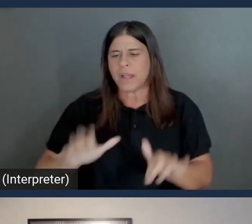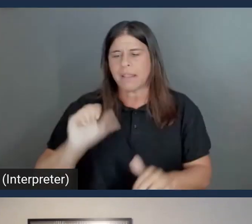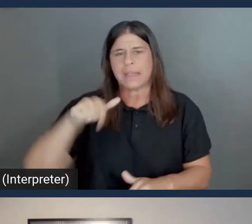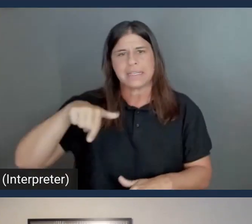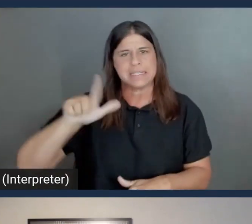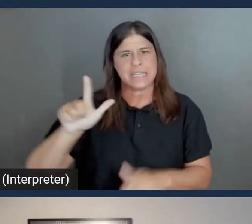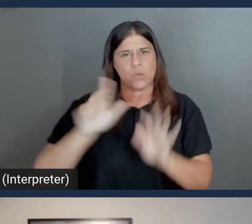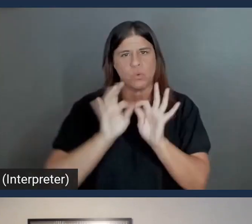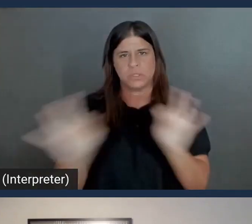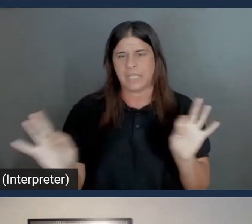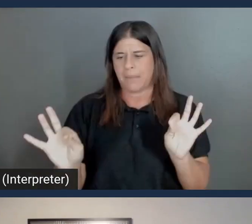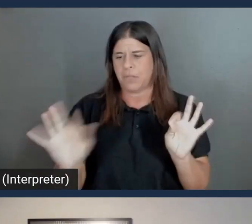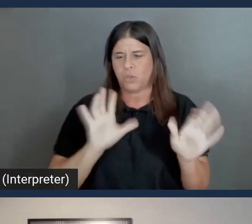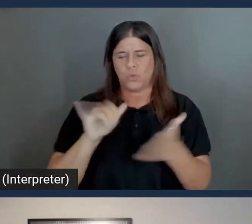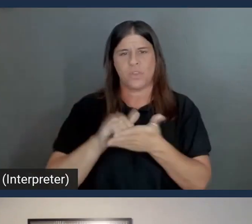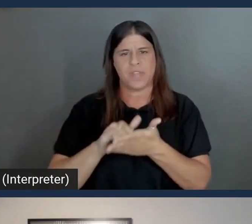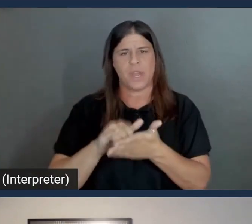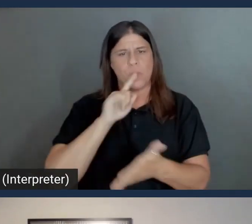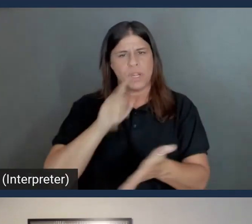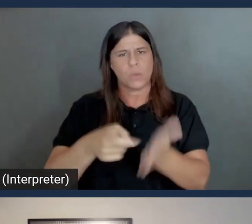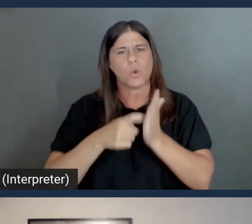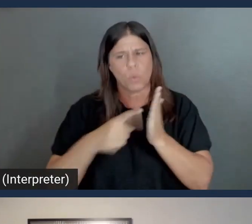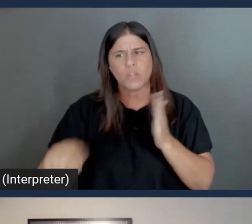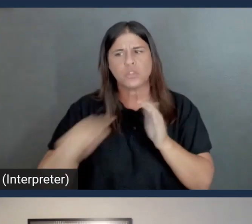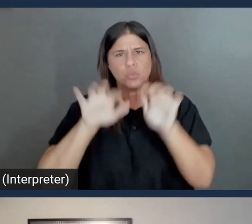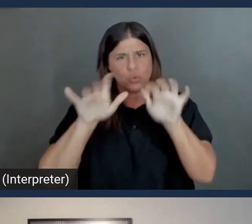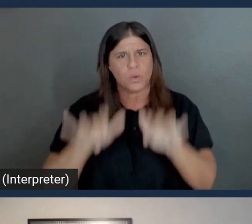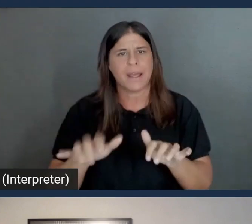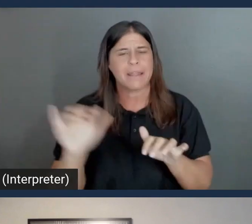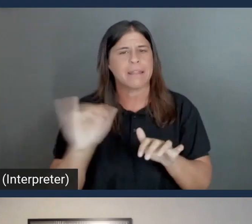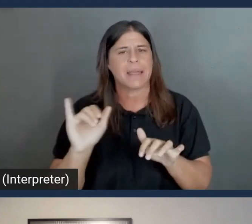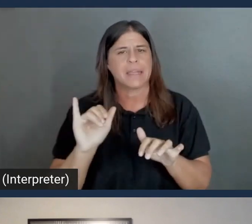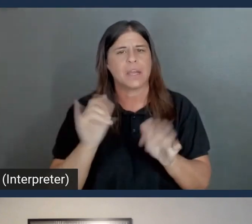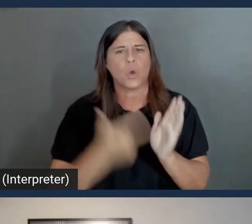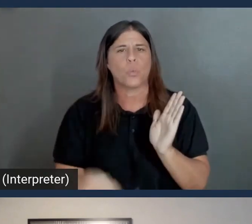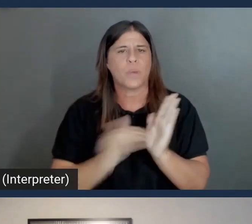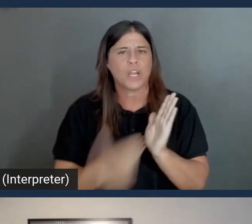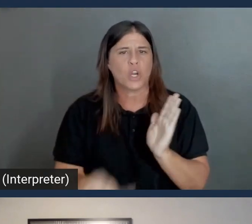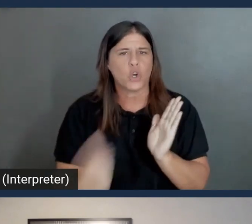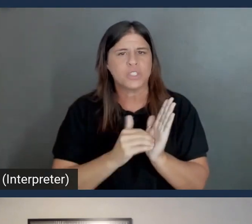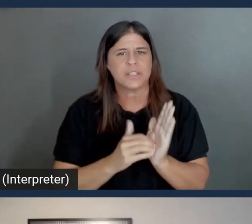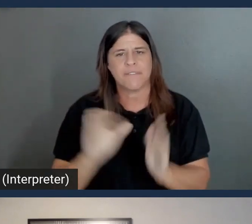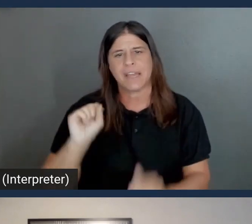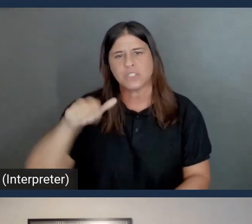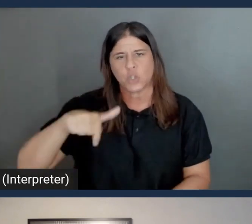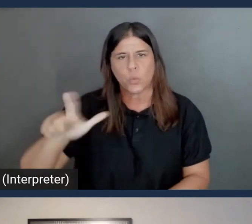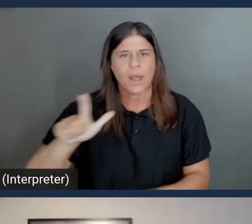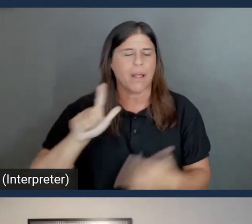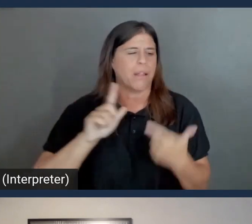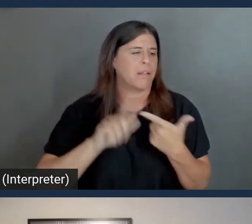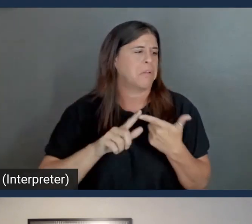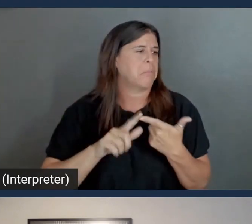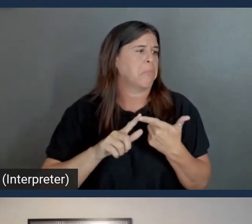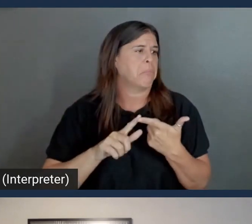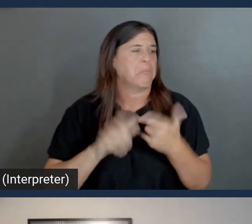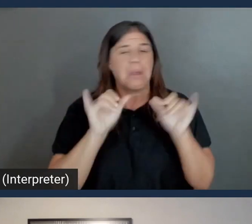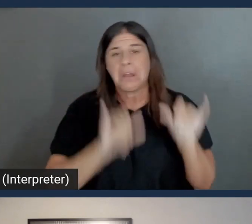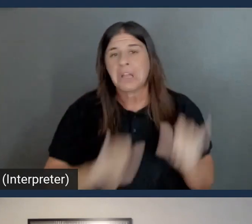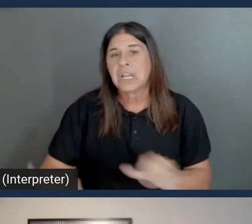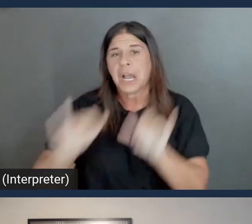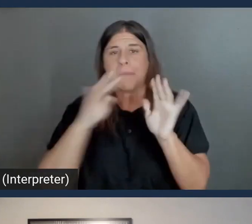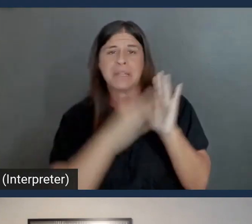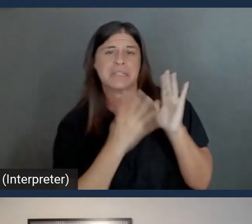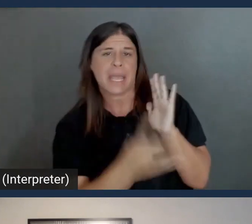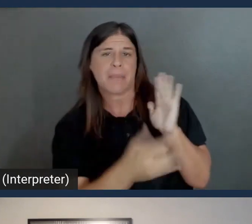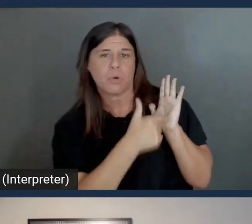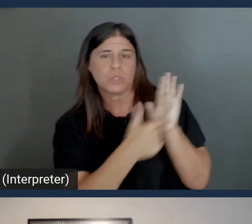able to do that requires you to write, some sort of recursive SQL, maybe a common table expression if you're familiar with that, or